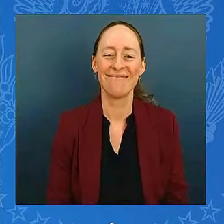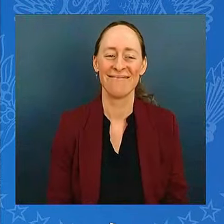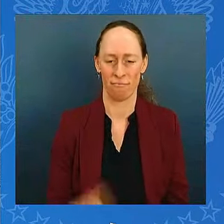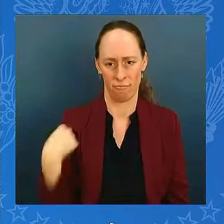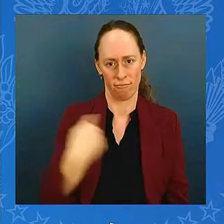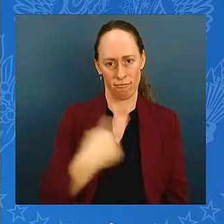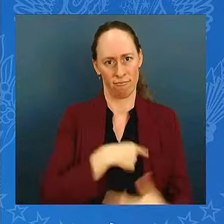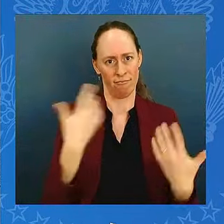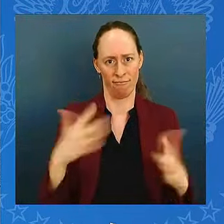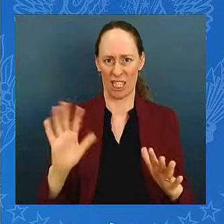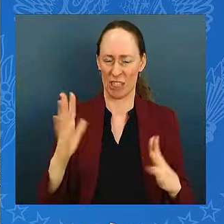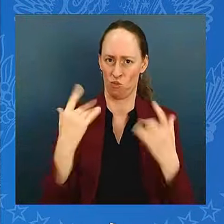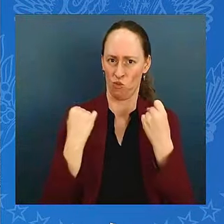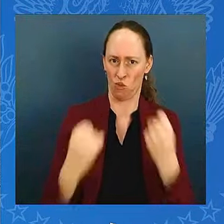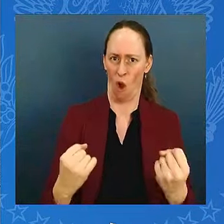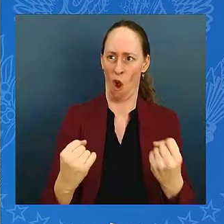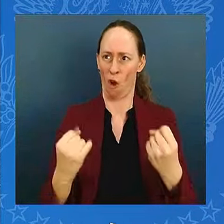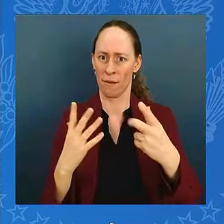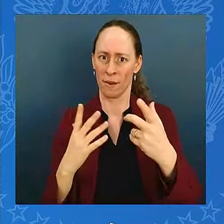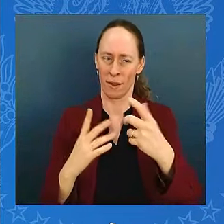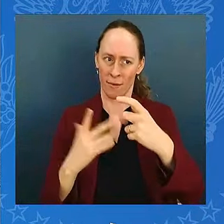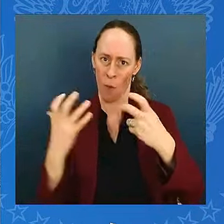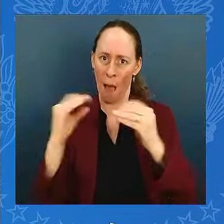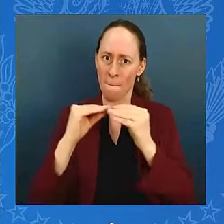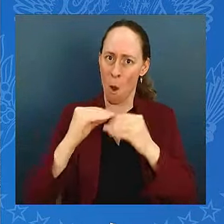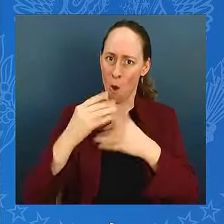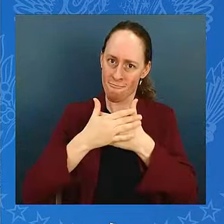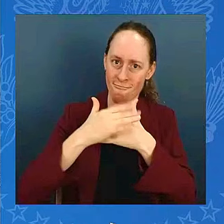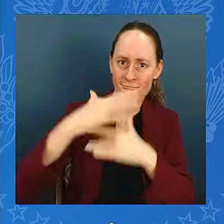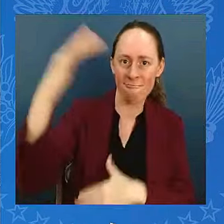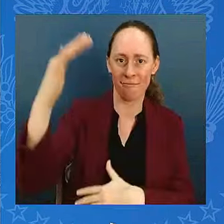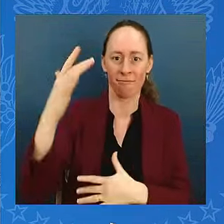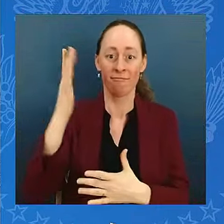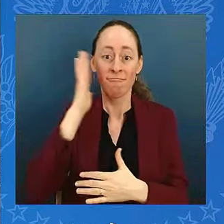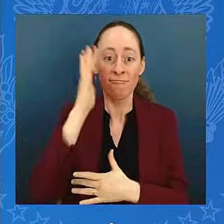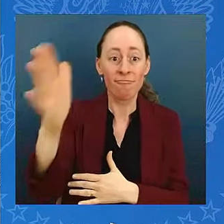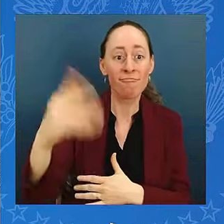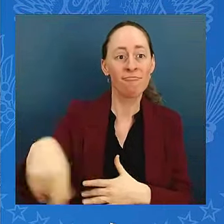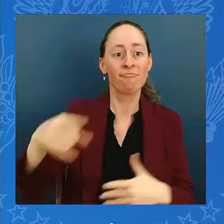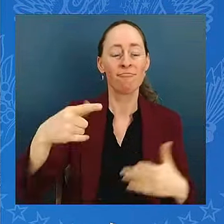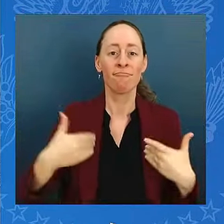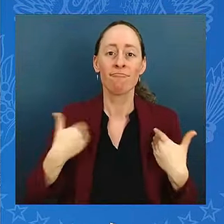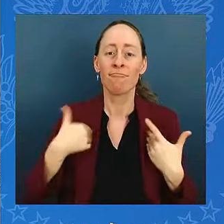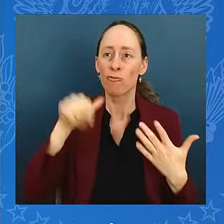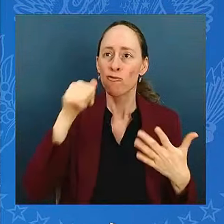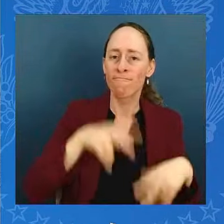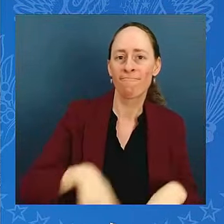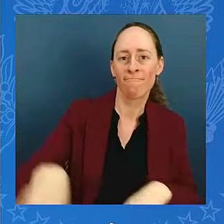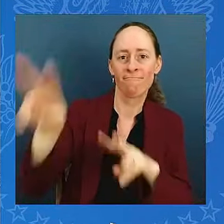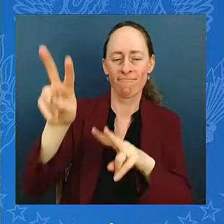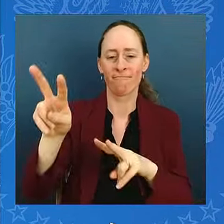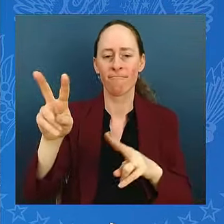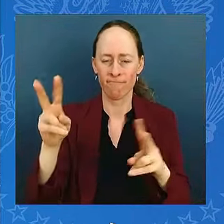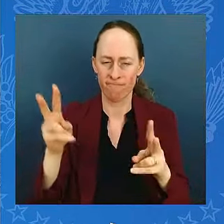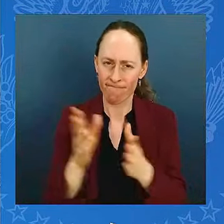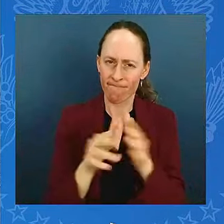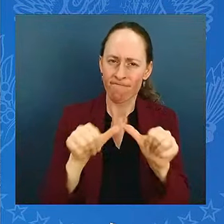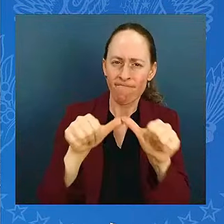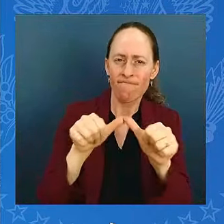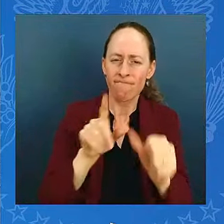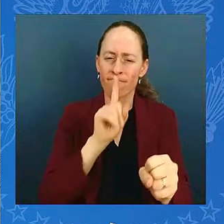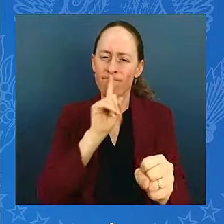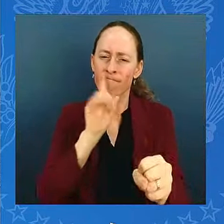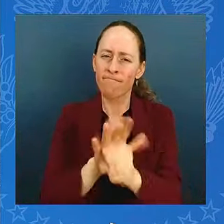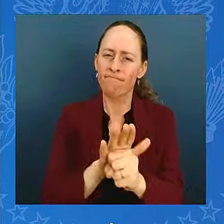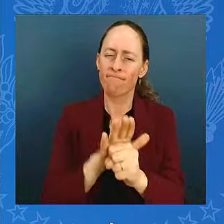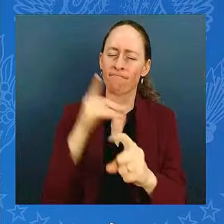generations. As a token of our appreciation and commitment to advancing women's sports, we are delighted to